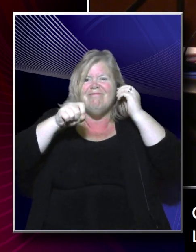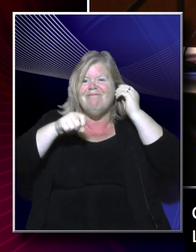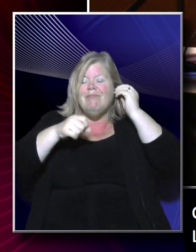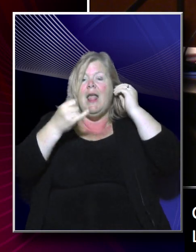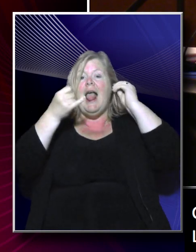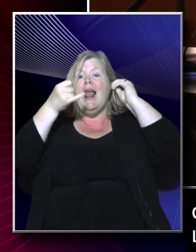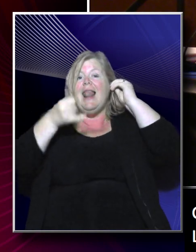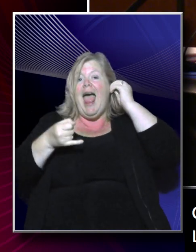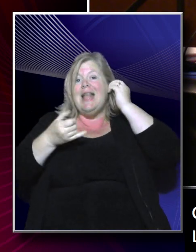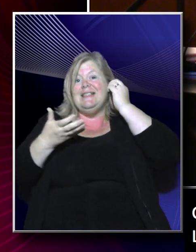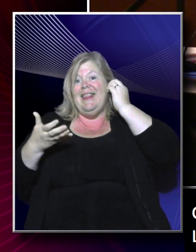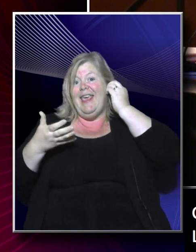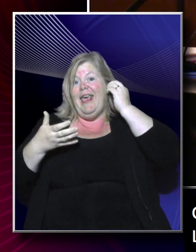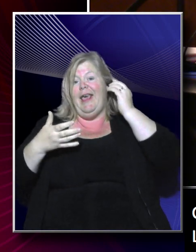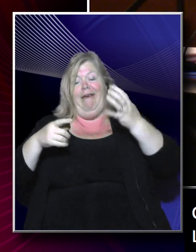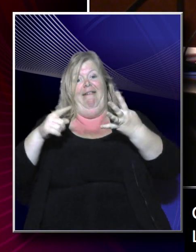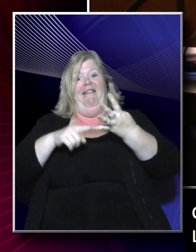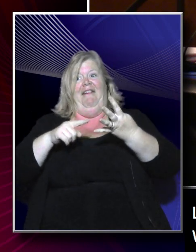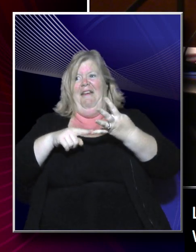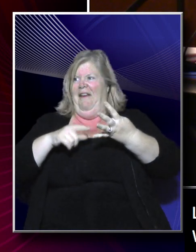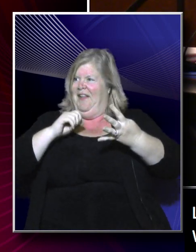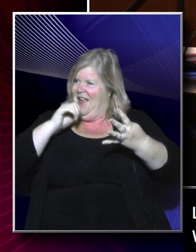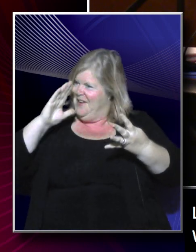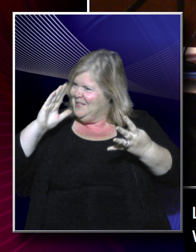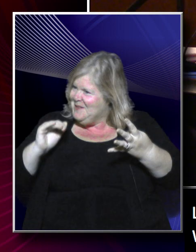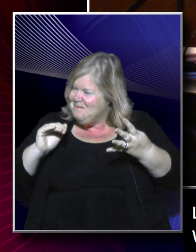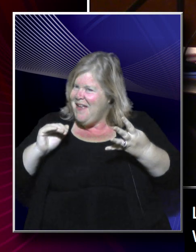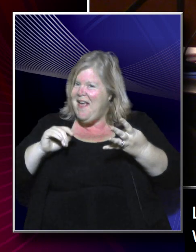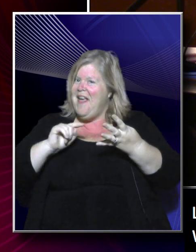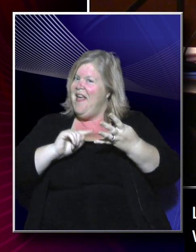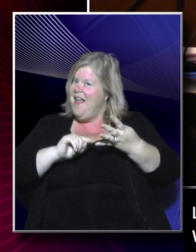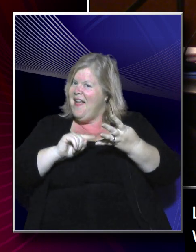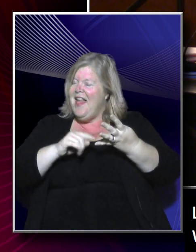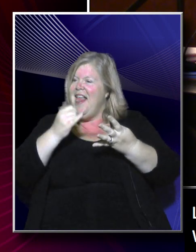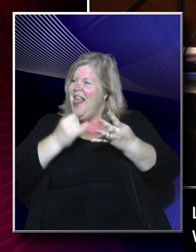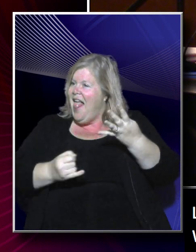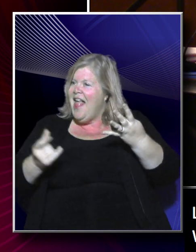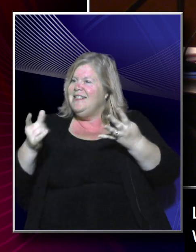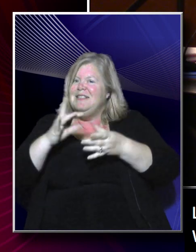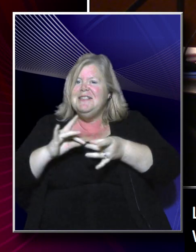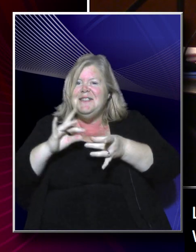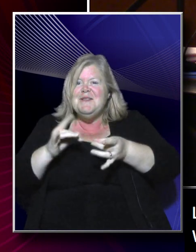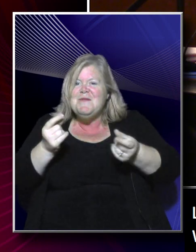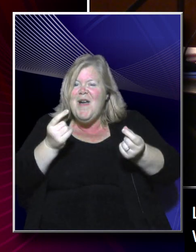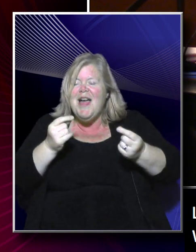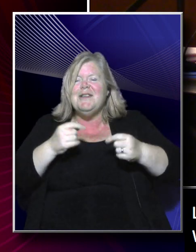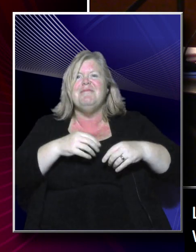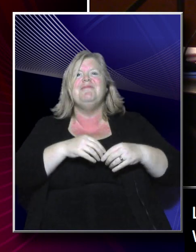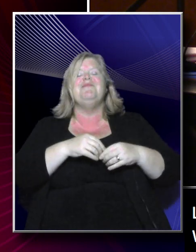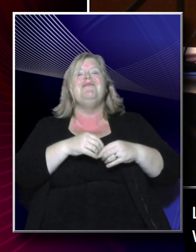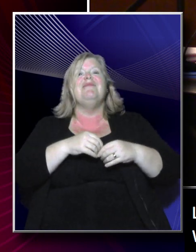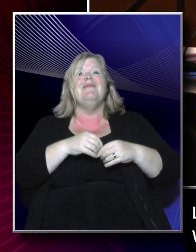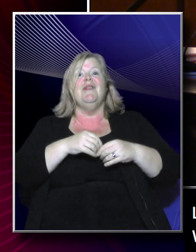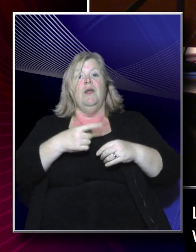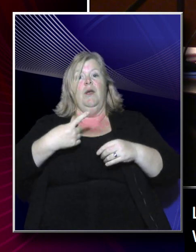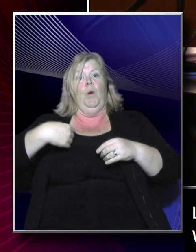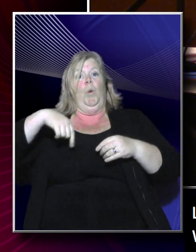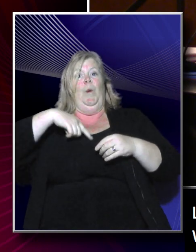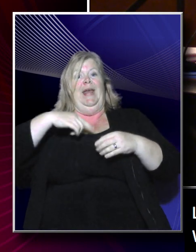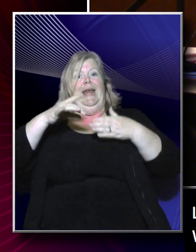I wasn't expecting to hear, is that we, the leaders, have